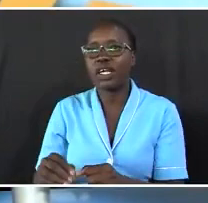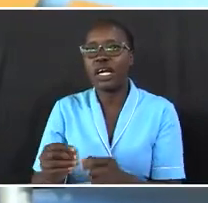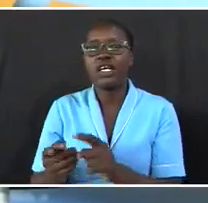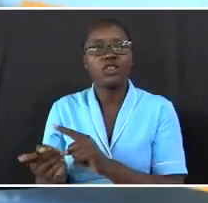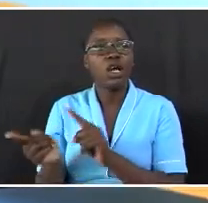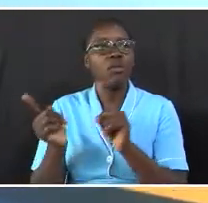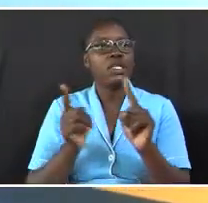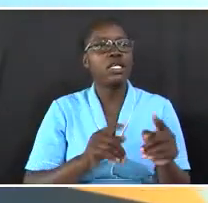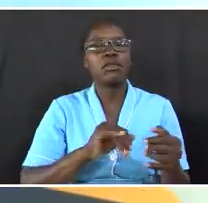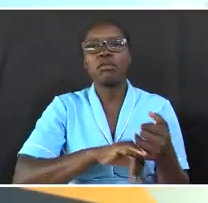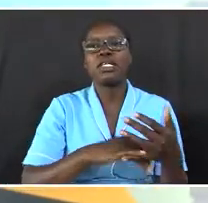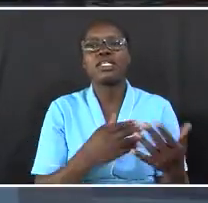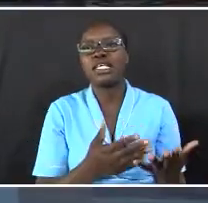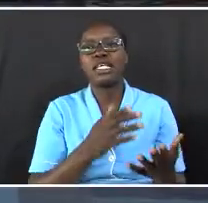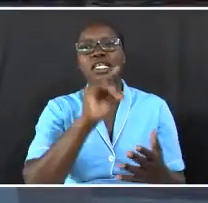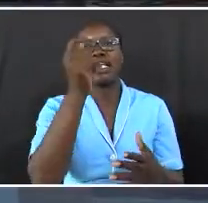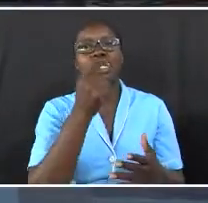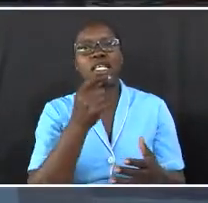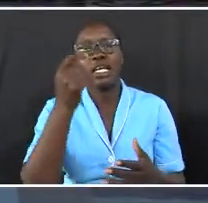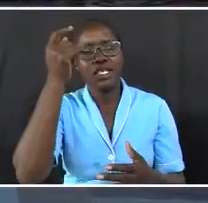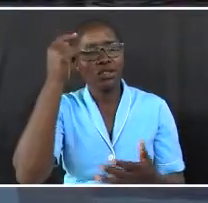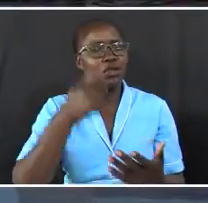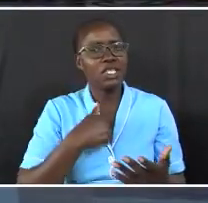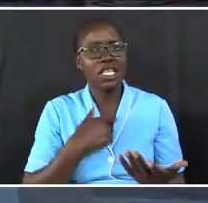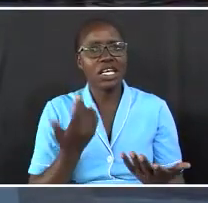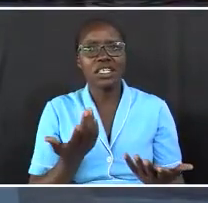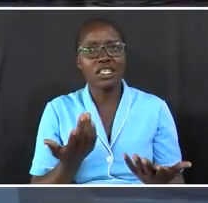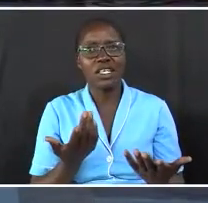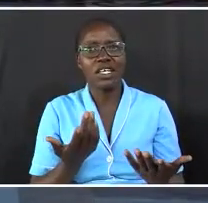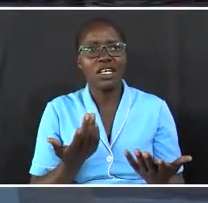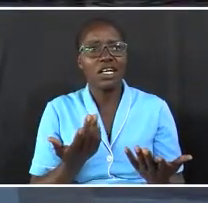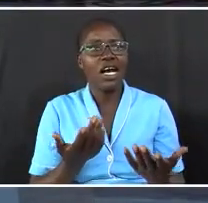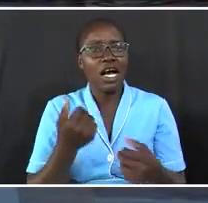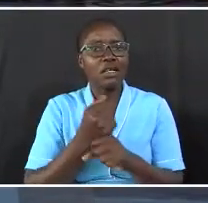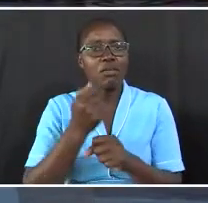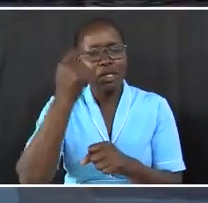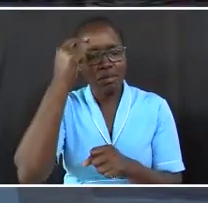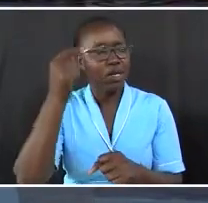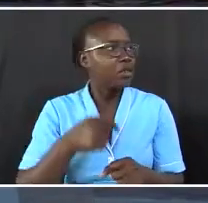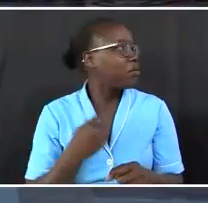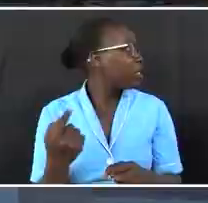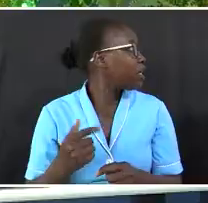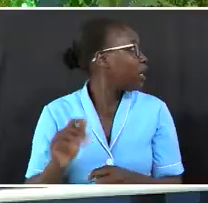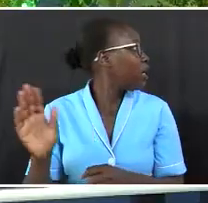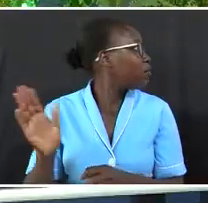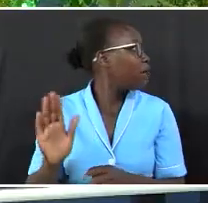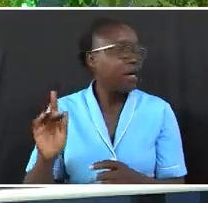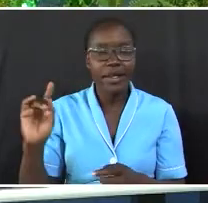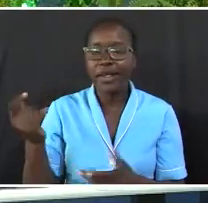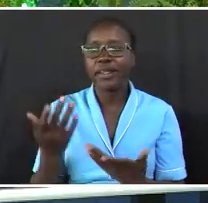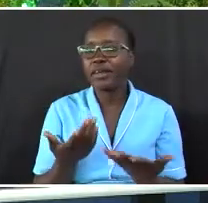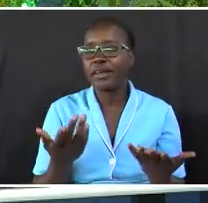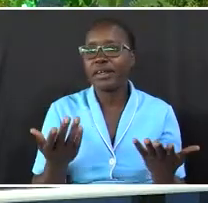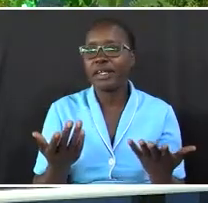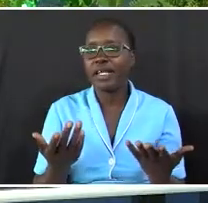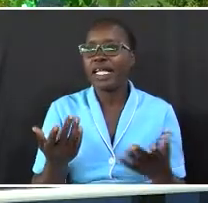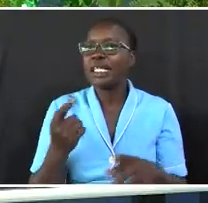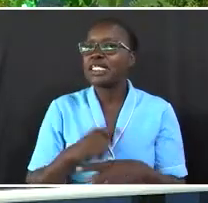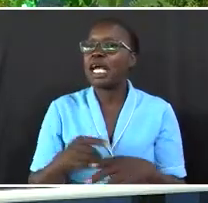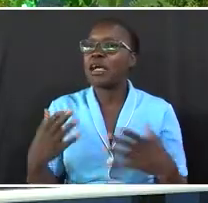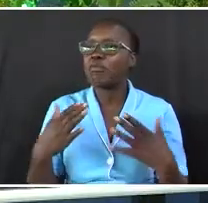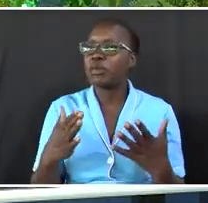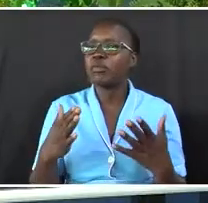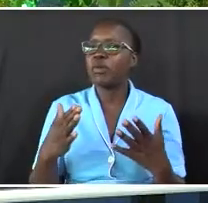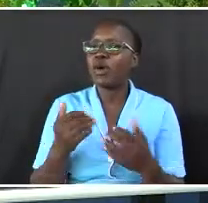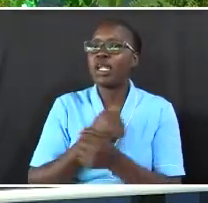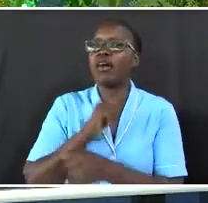I think that was genuine love. Otherwise, I had made up my mind, bye-bye Kenya. When people love